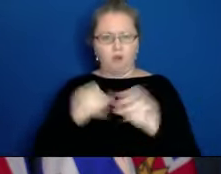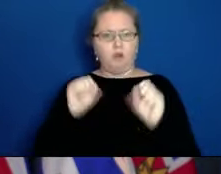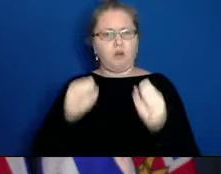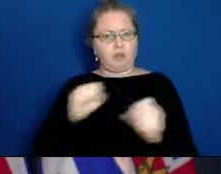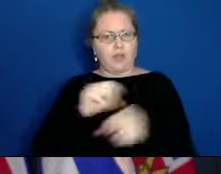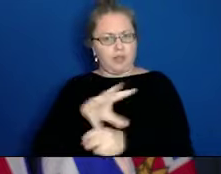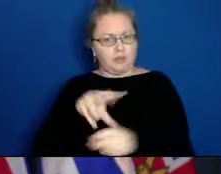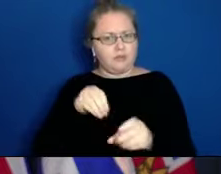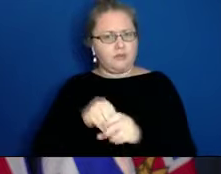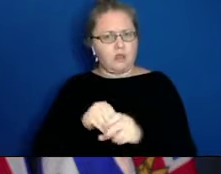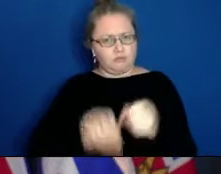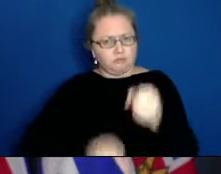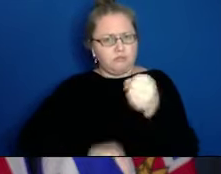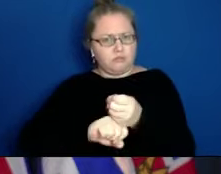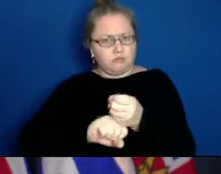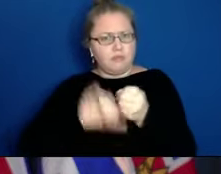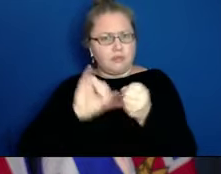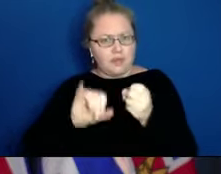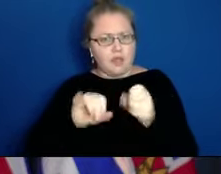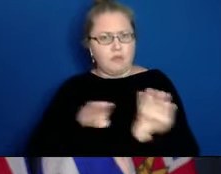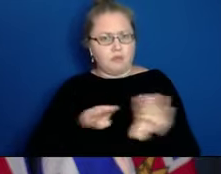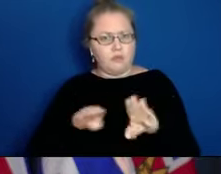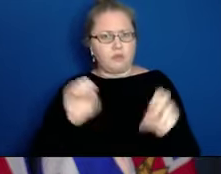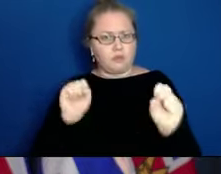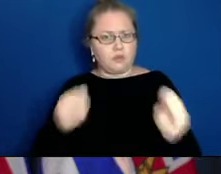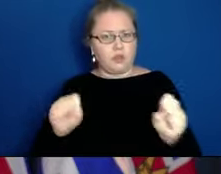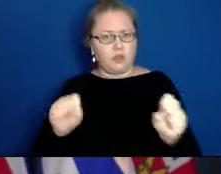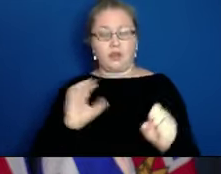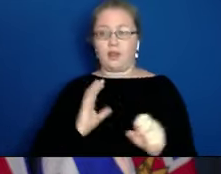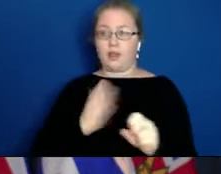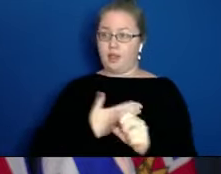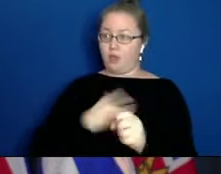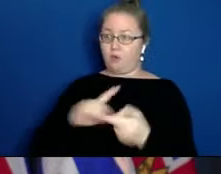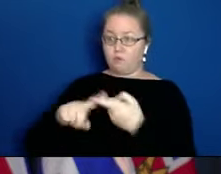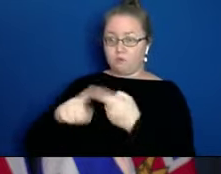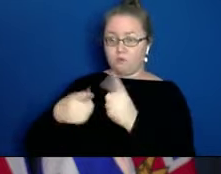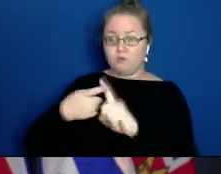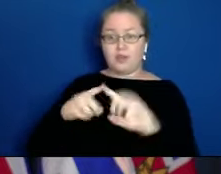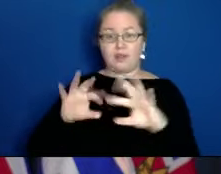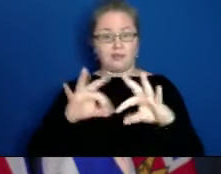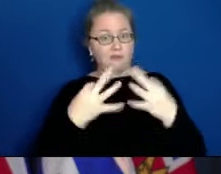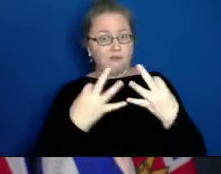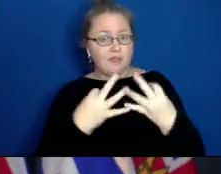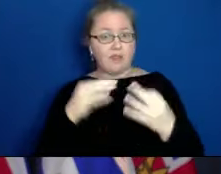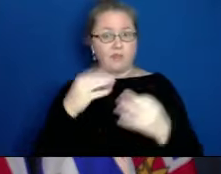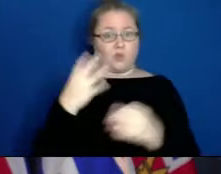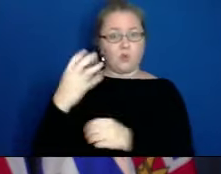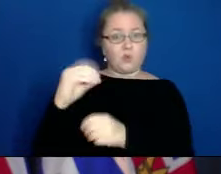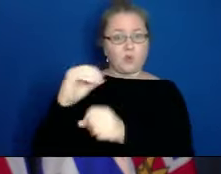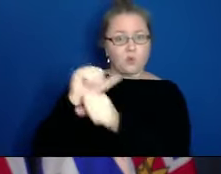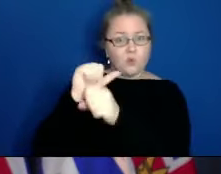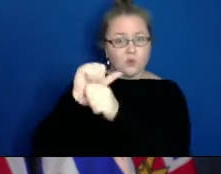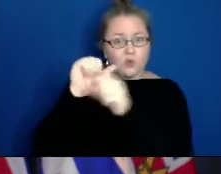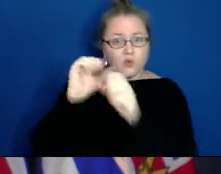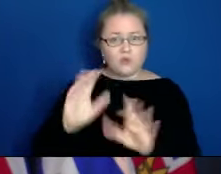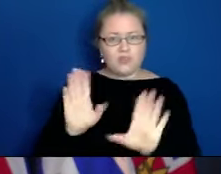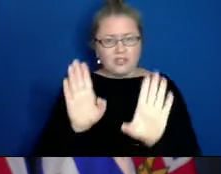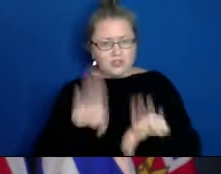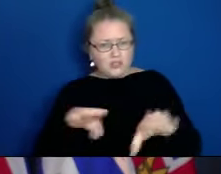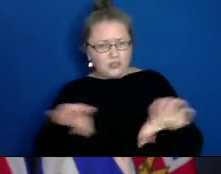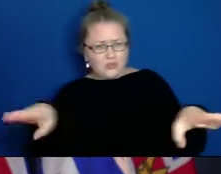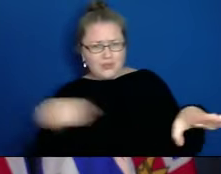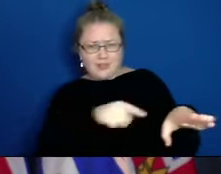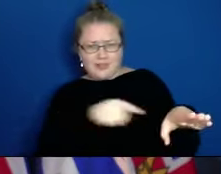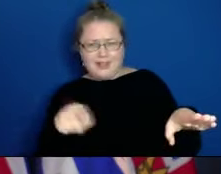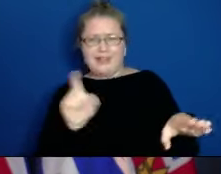citizens, our fellow citizens, our families, our friends, our communities, our workplaces, the children in our society who